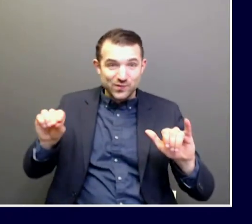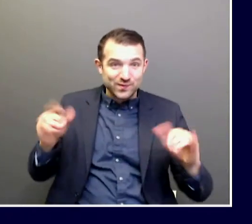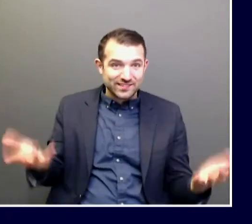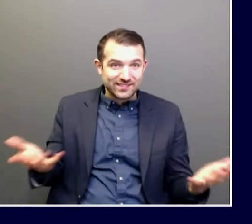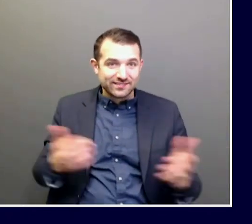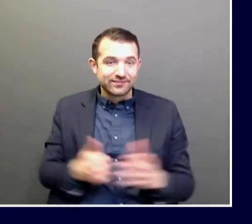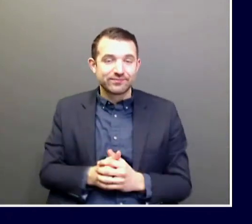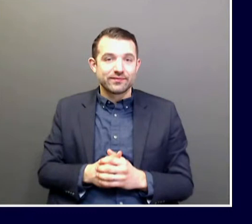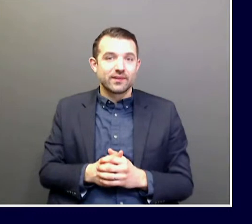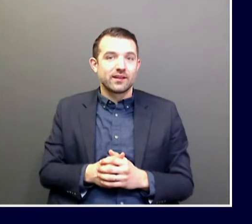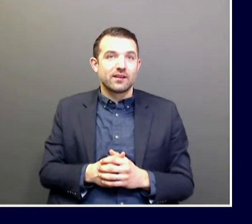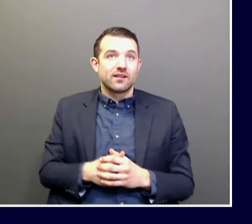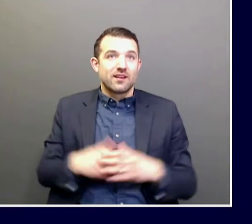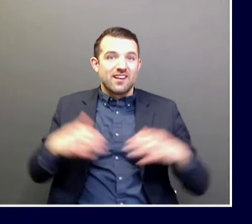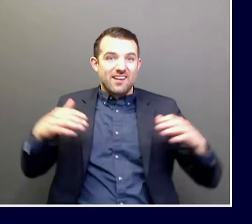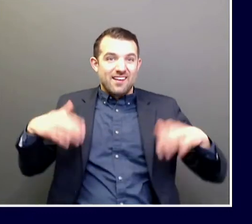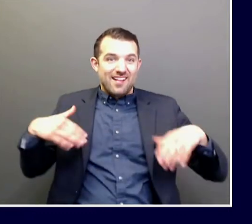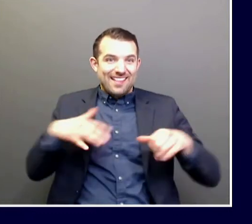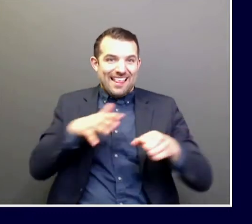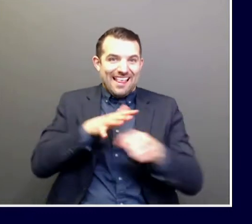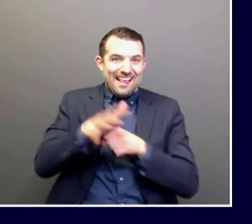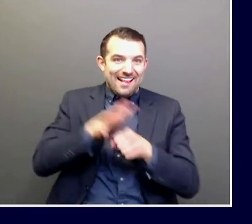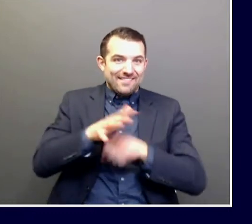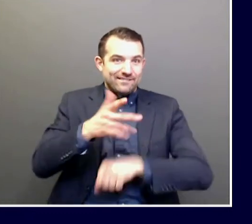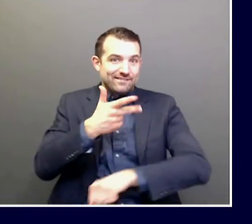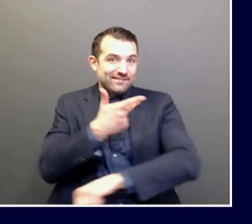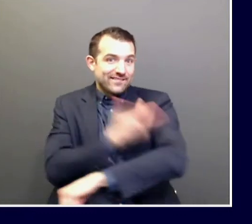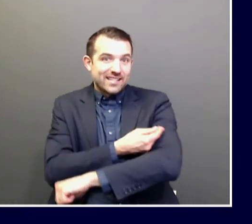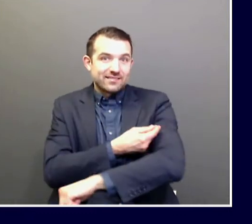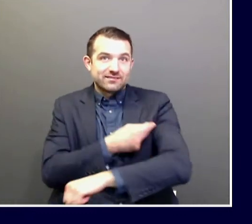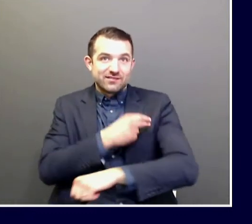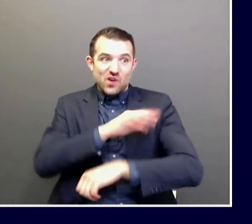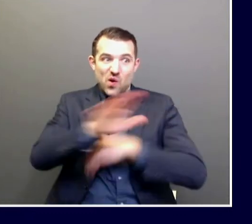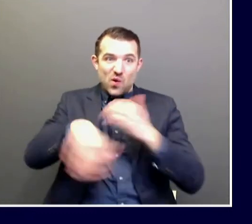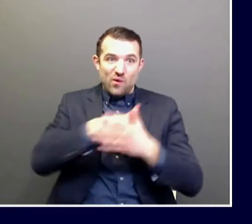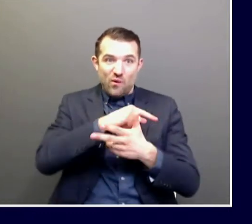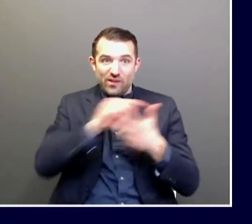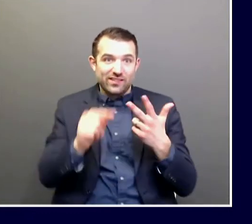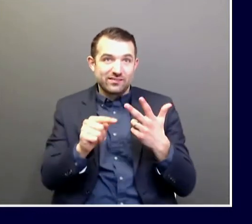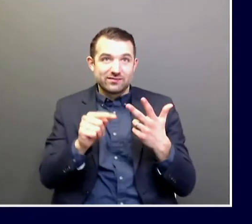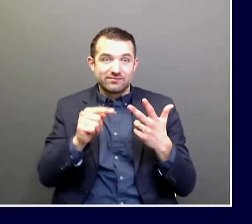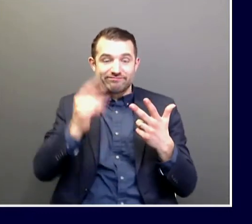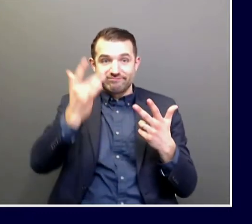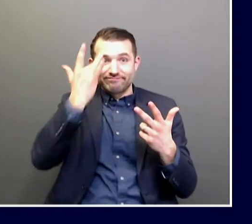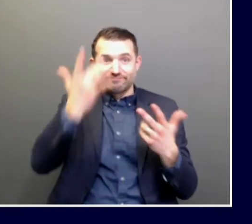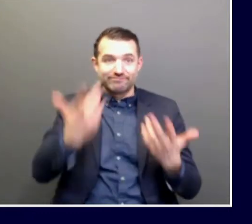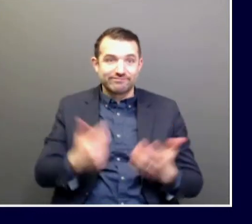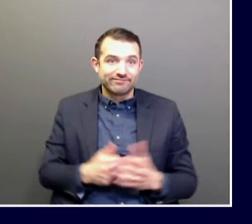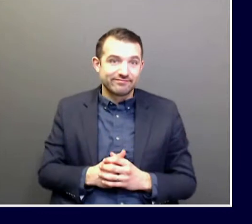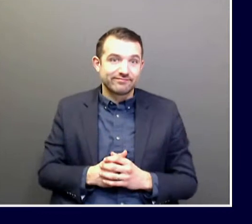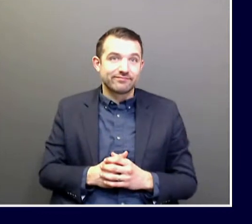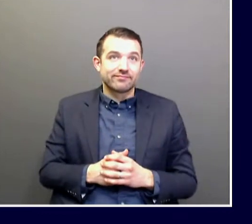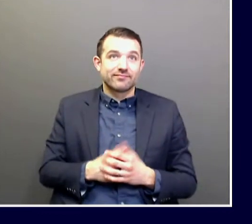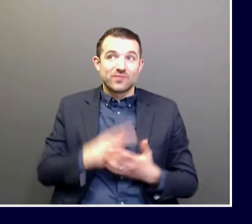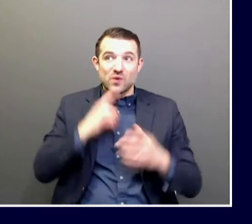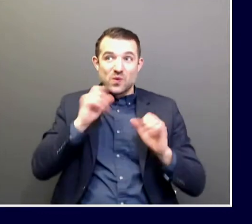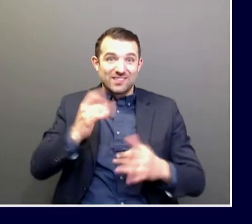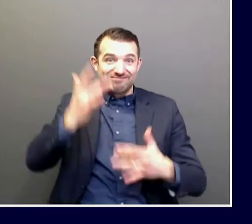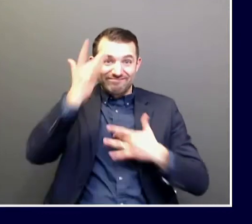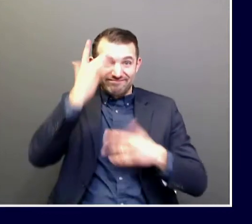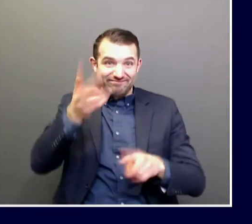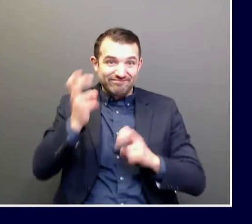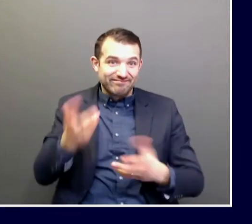remember that there is this new dynamic that's emerging, which is for those people who are up to date